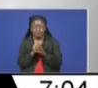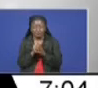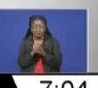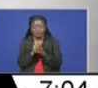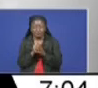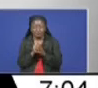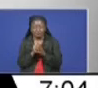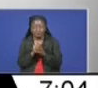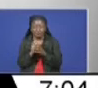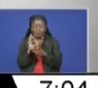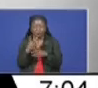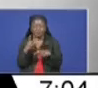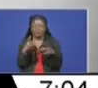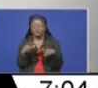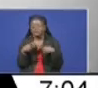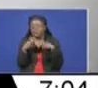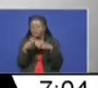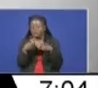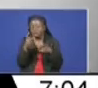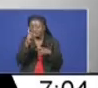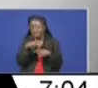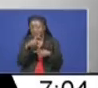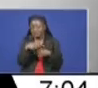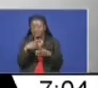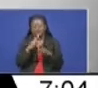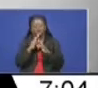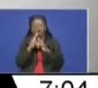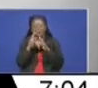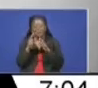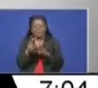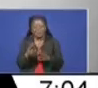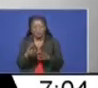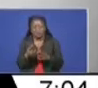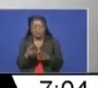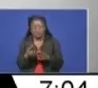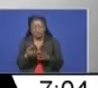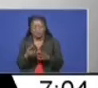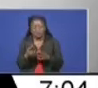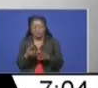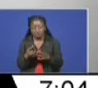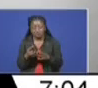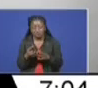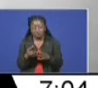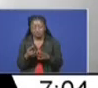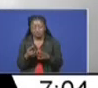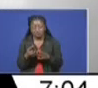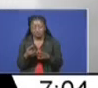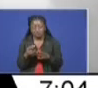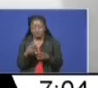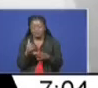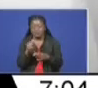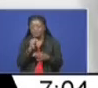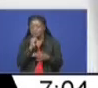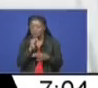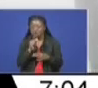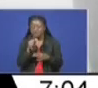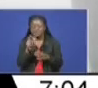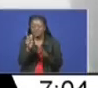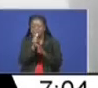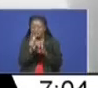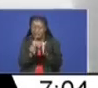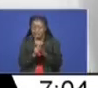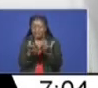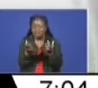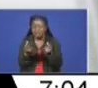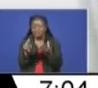the necessary recommendations that definitely needs to be made in order for us to legally conduct that poll. The law is that the Department